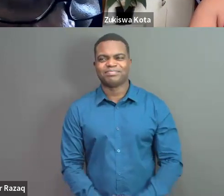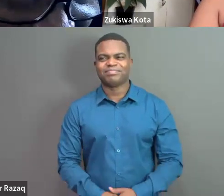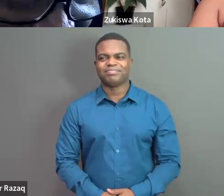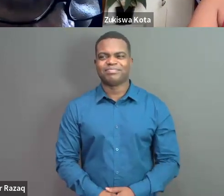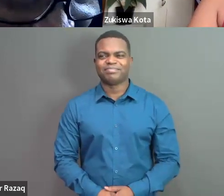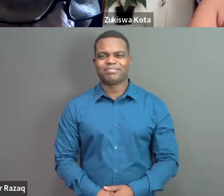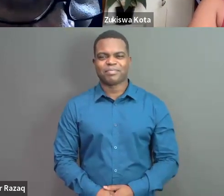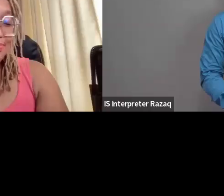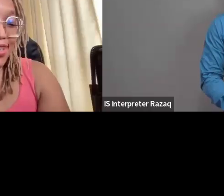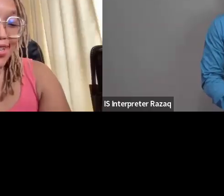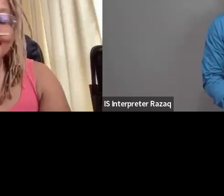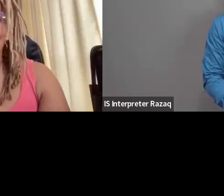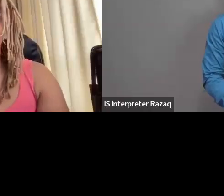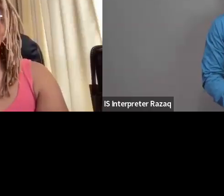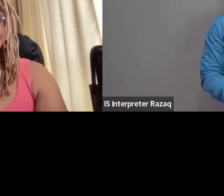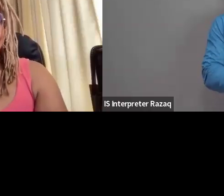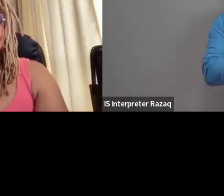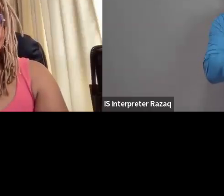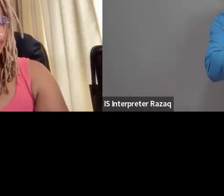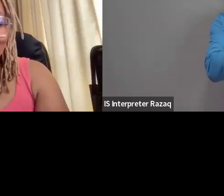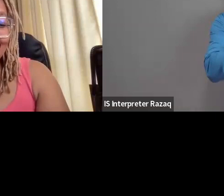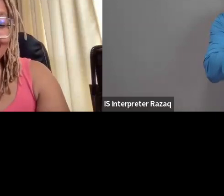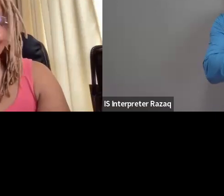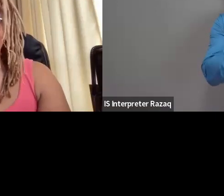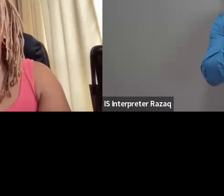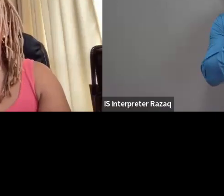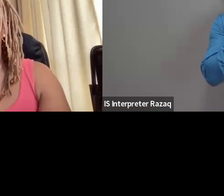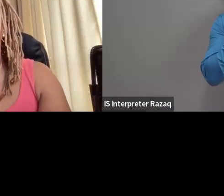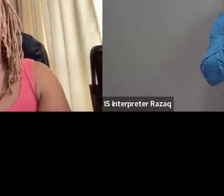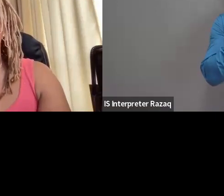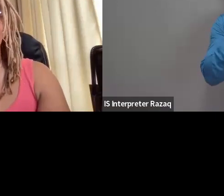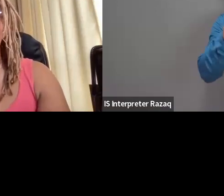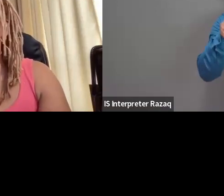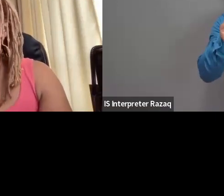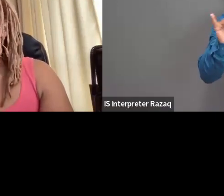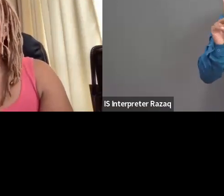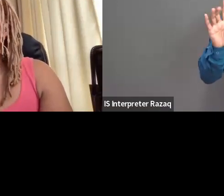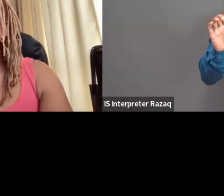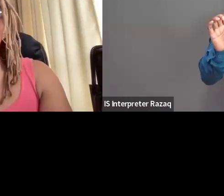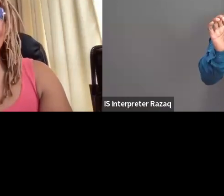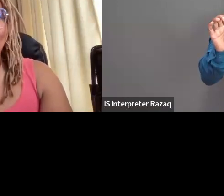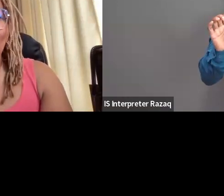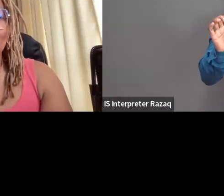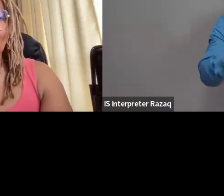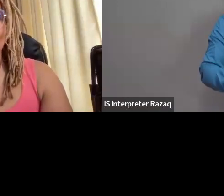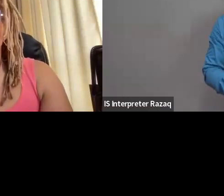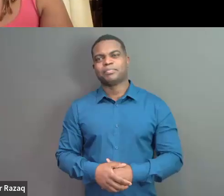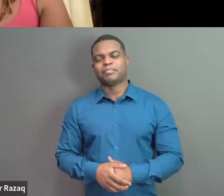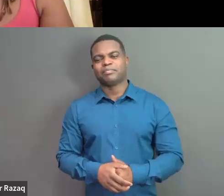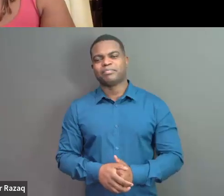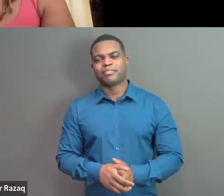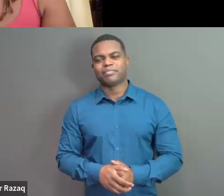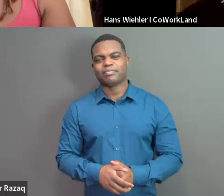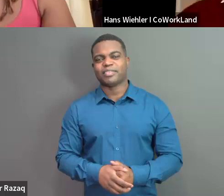Thanks, but Mike. Yeah, so many questions that come to mind with that. Thank you. We're going to now hand over